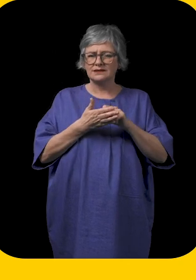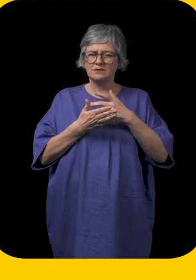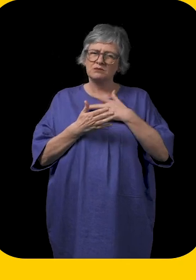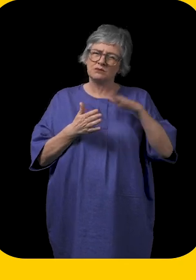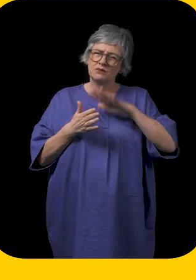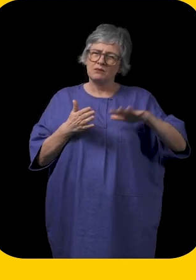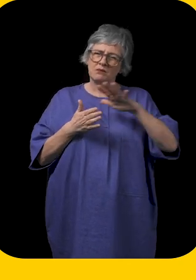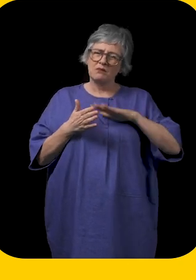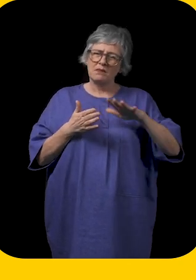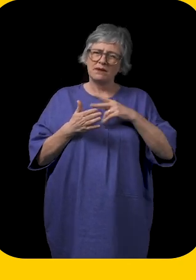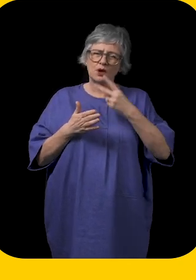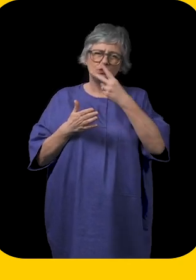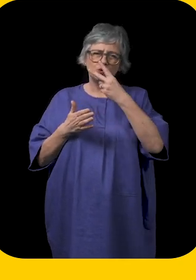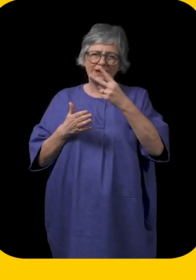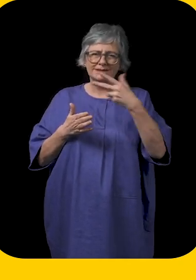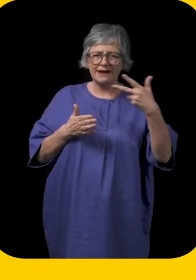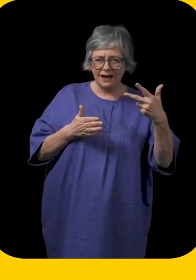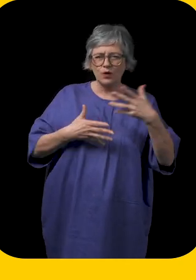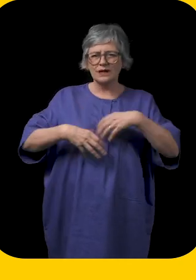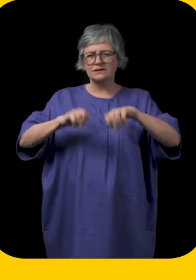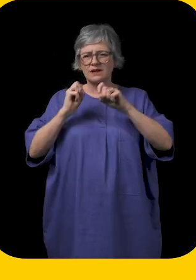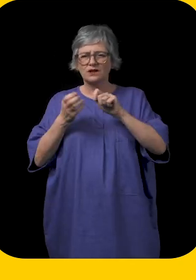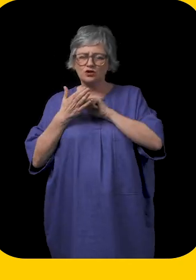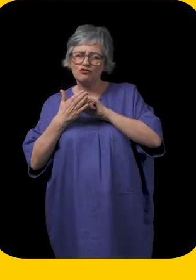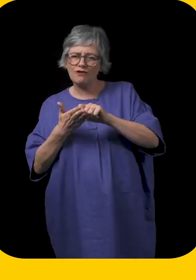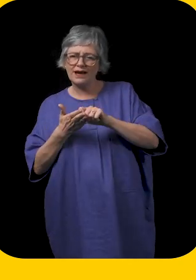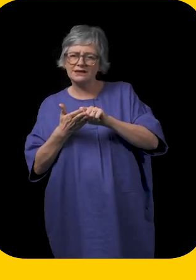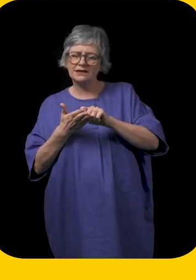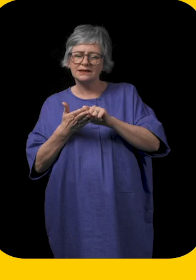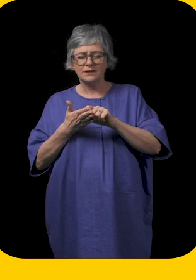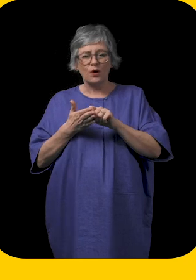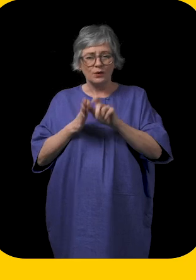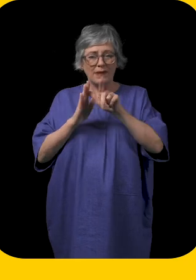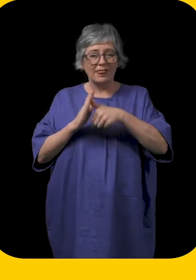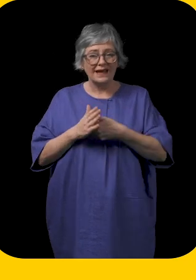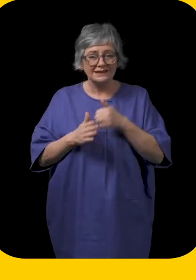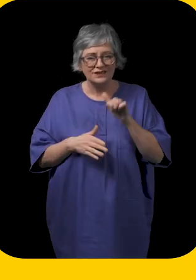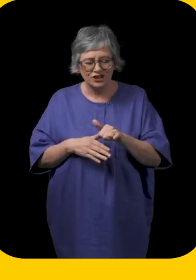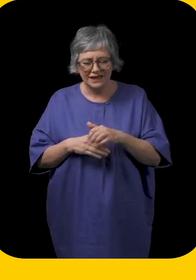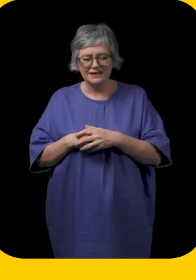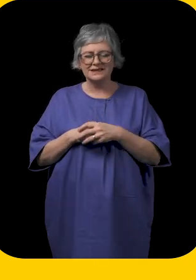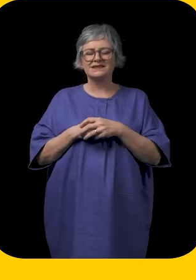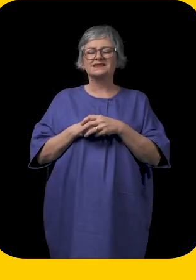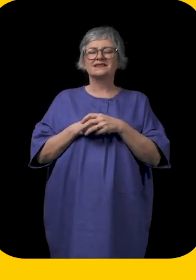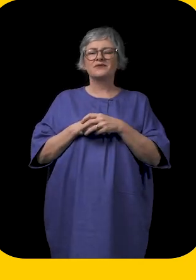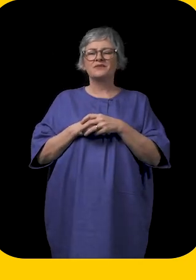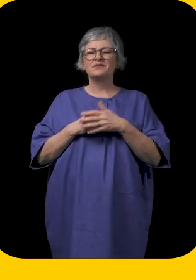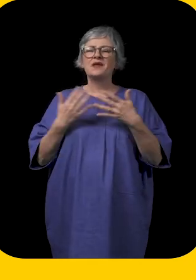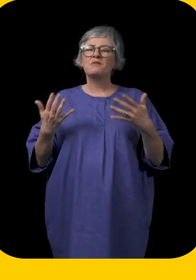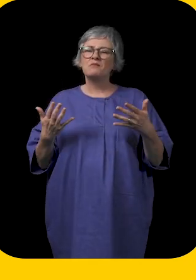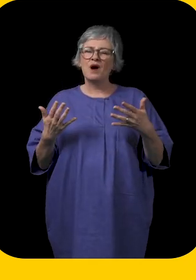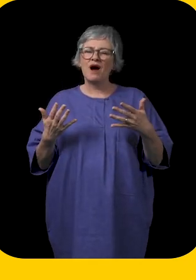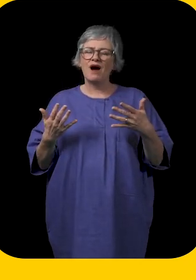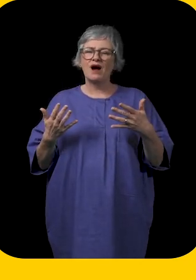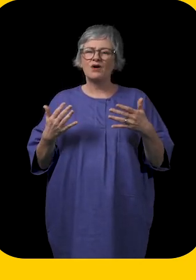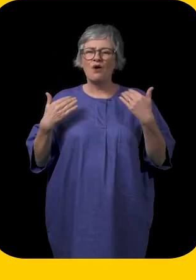started to write. So I started to write rather late. I was about maybe 28 years old when I started to write. So it's